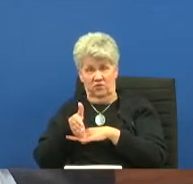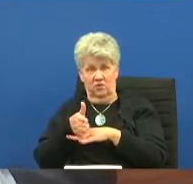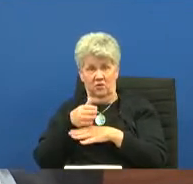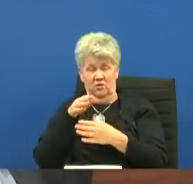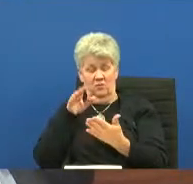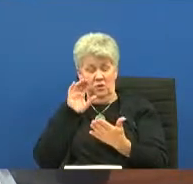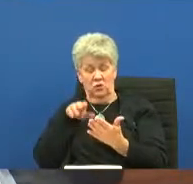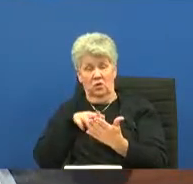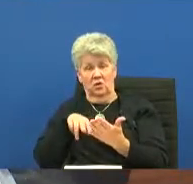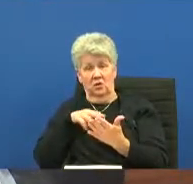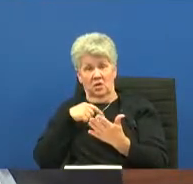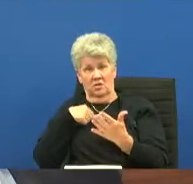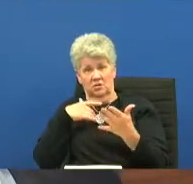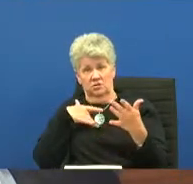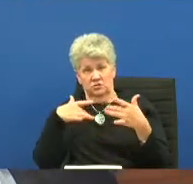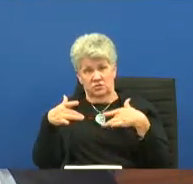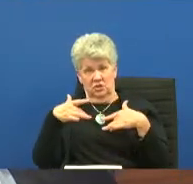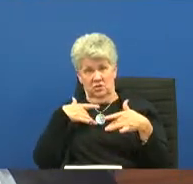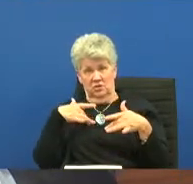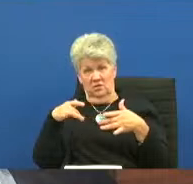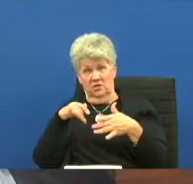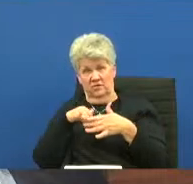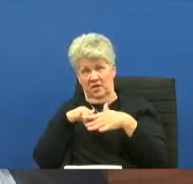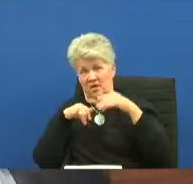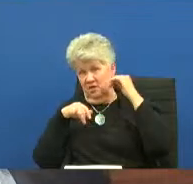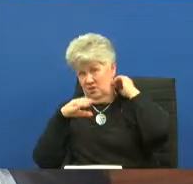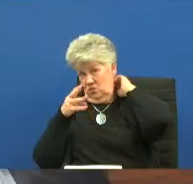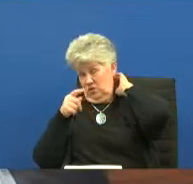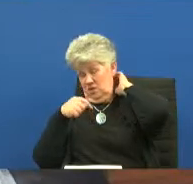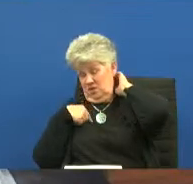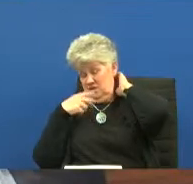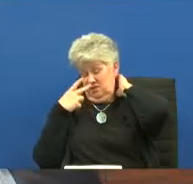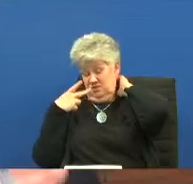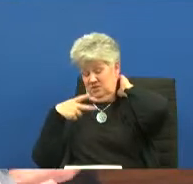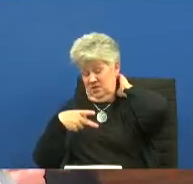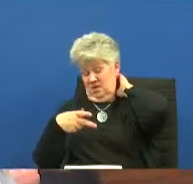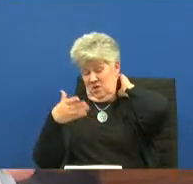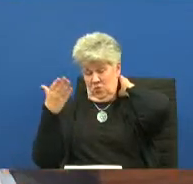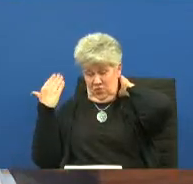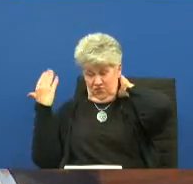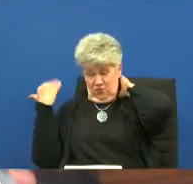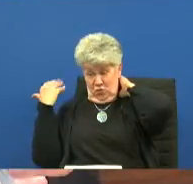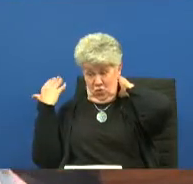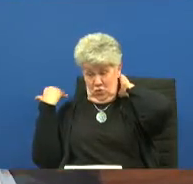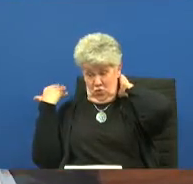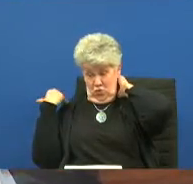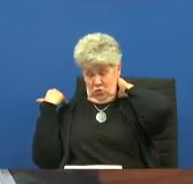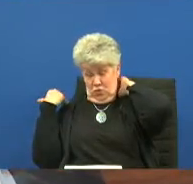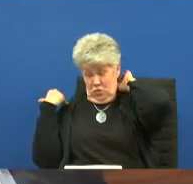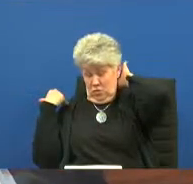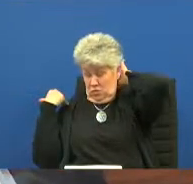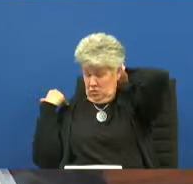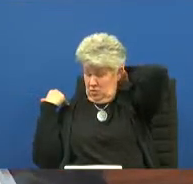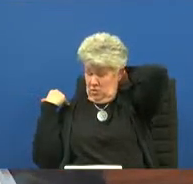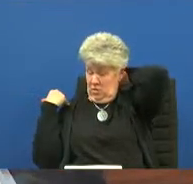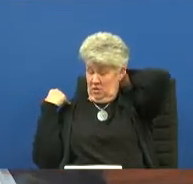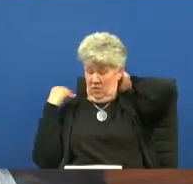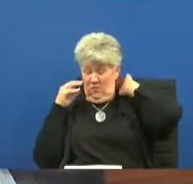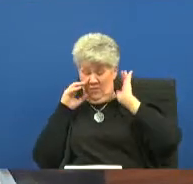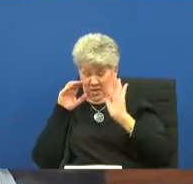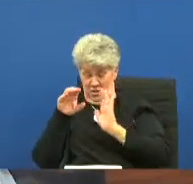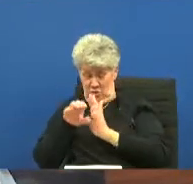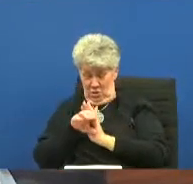concern that what I see in the previous pictures from the past and